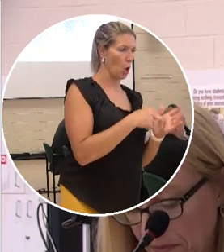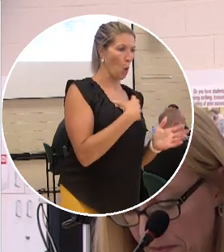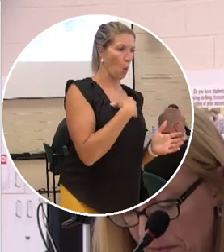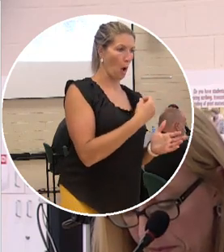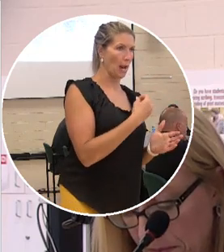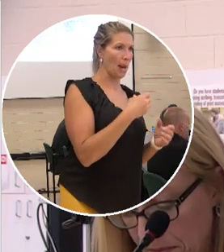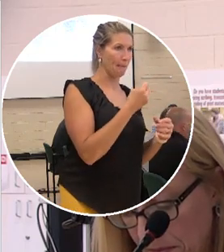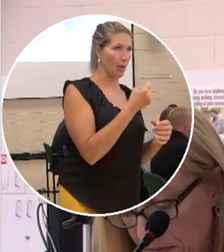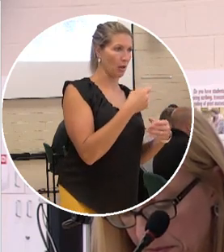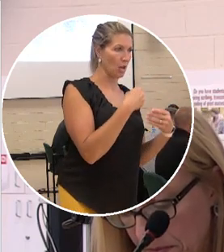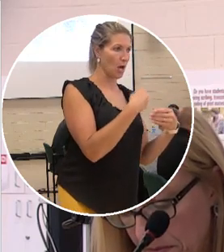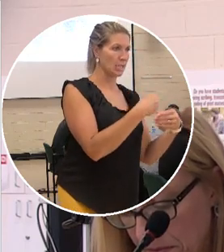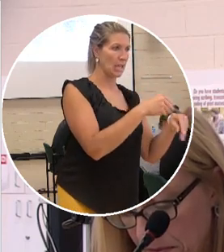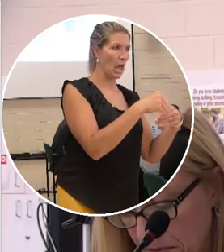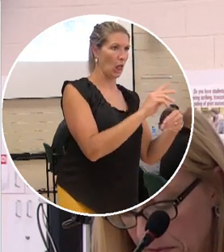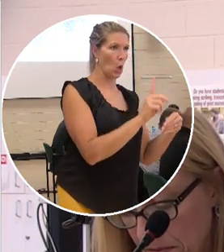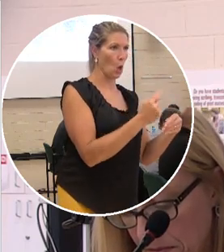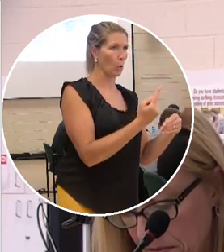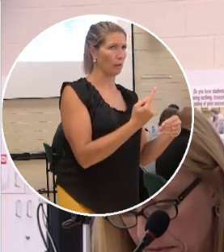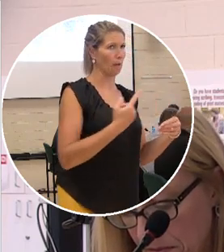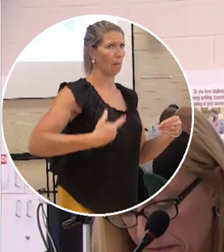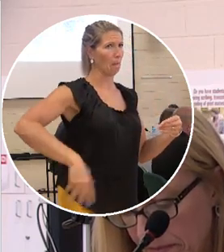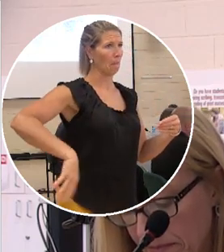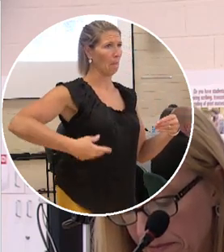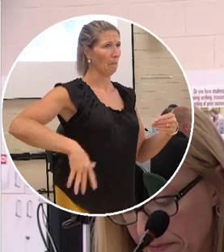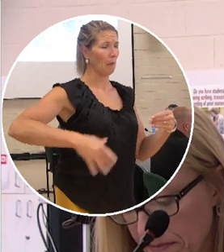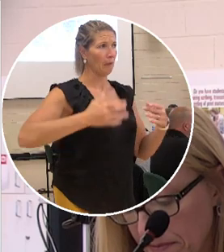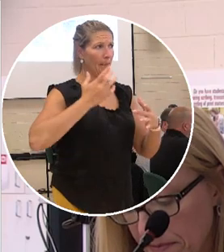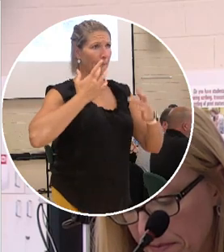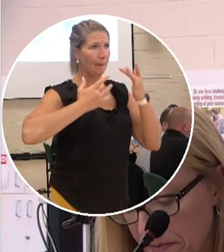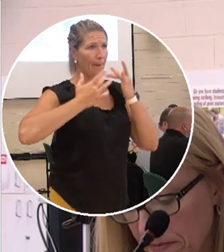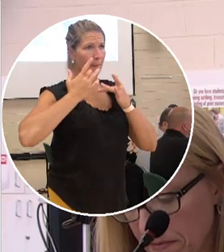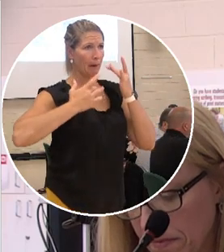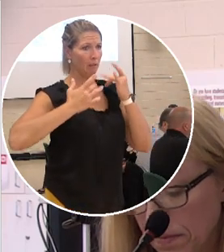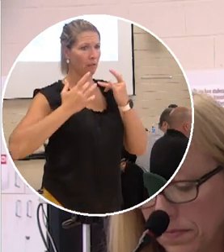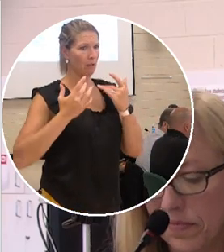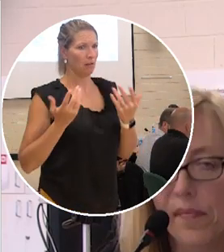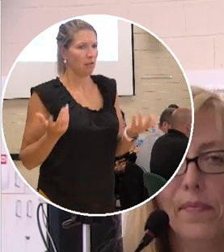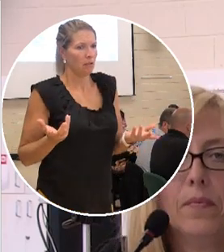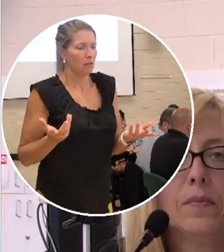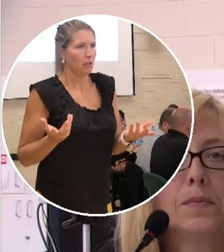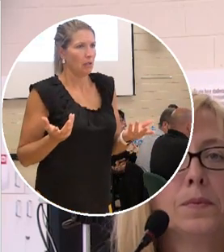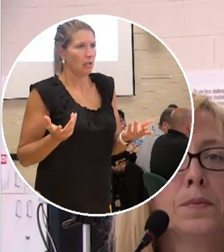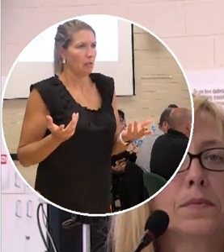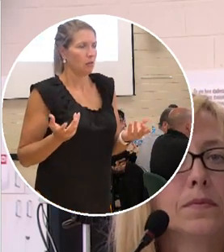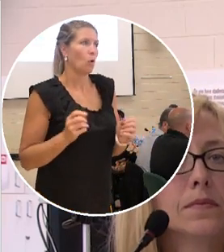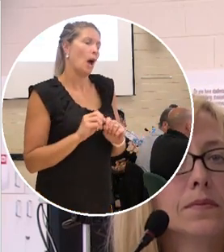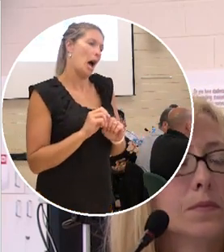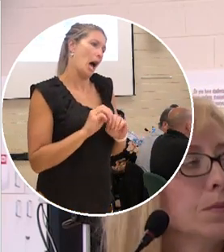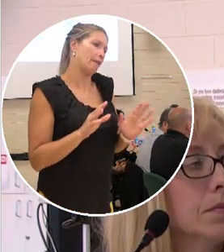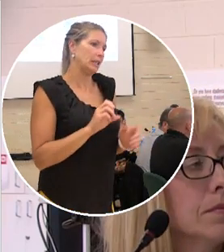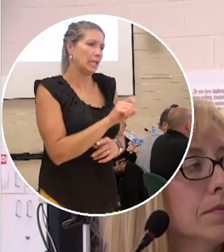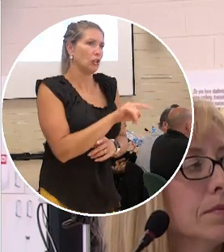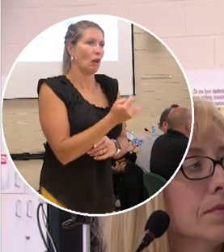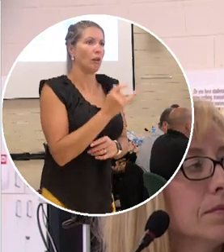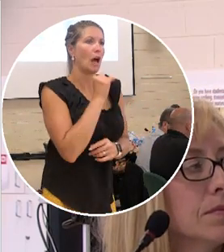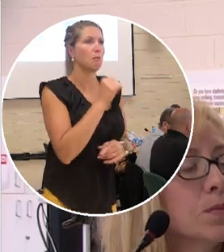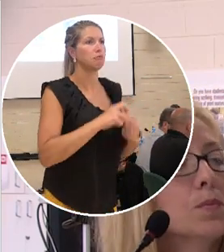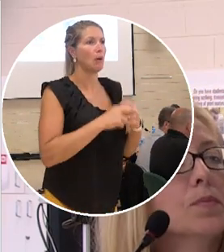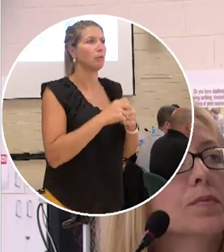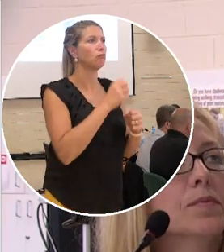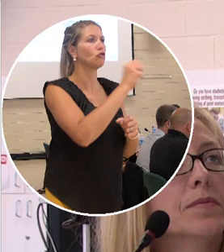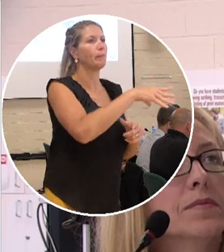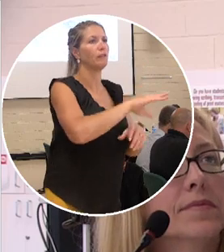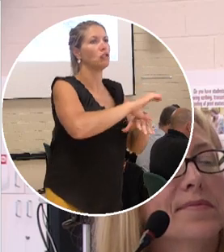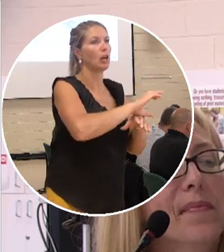for white milk products to have it delivered to certain areas of our province. Obviously, St. John's wouldn't be a problem or anything like that, but if you're